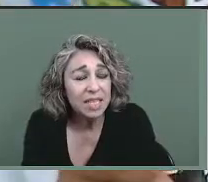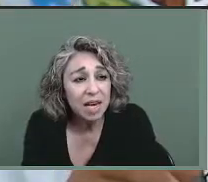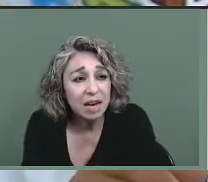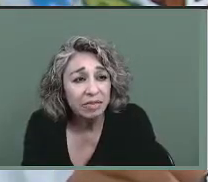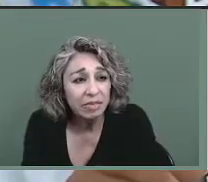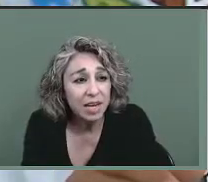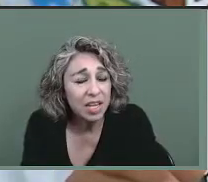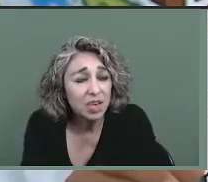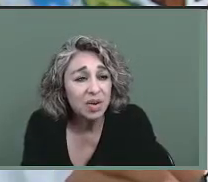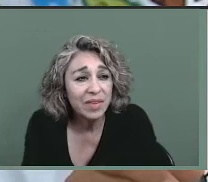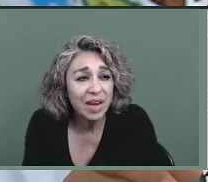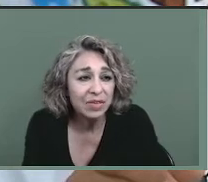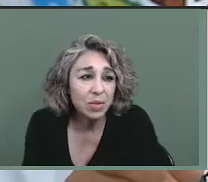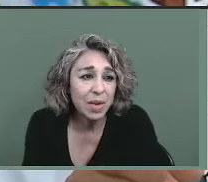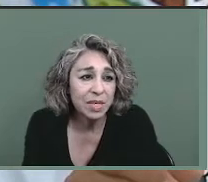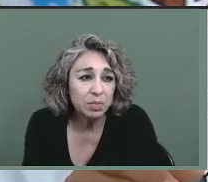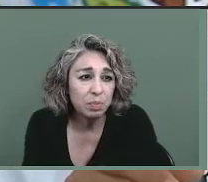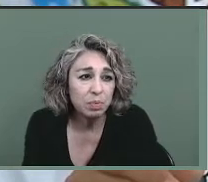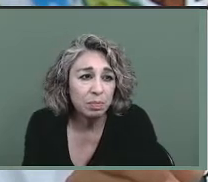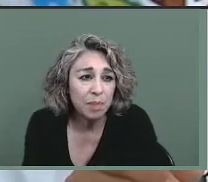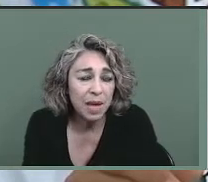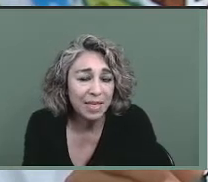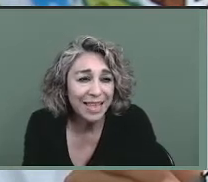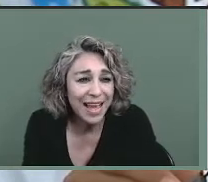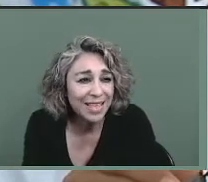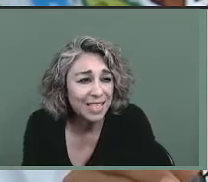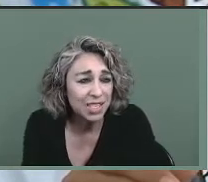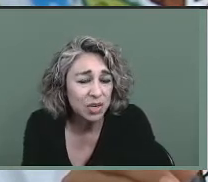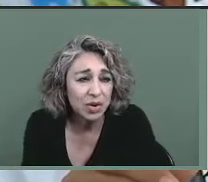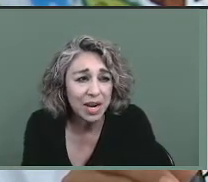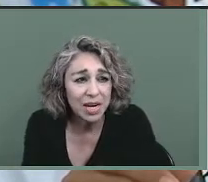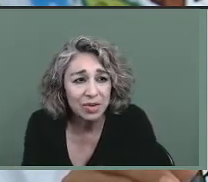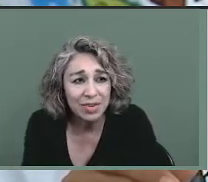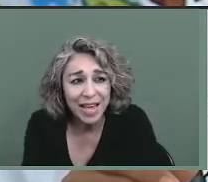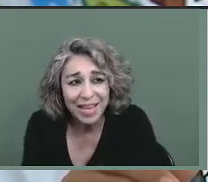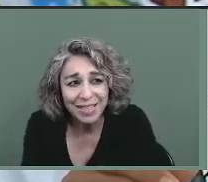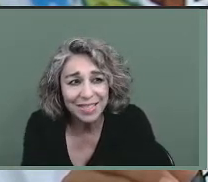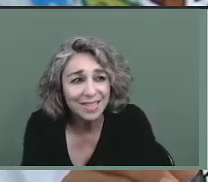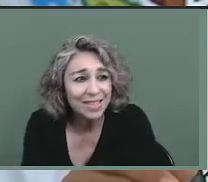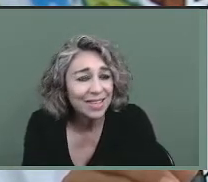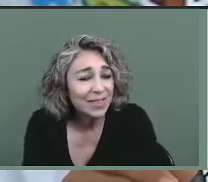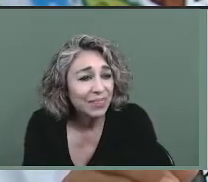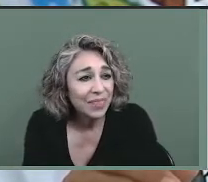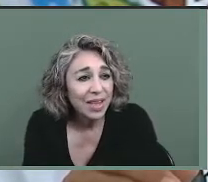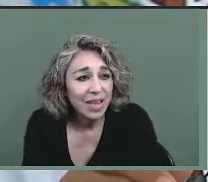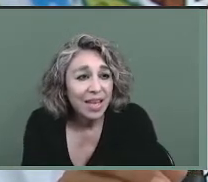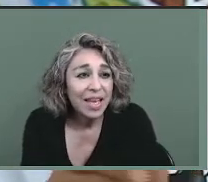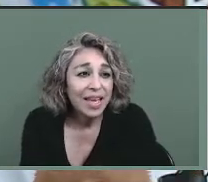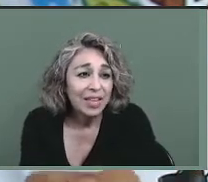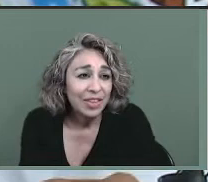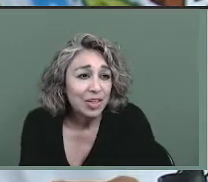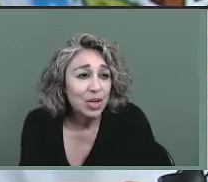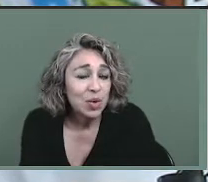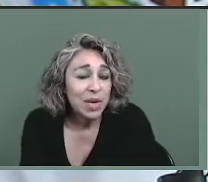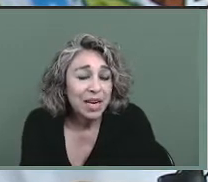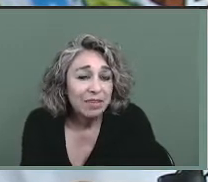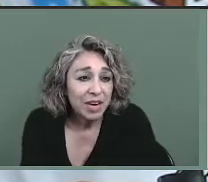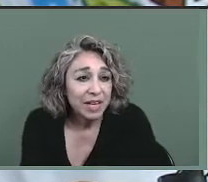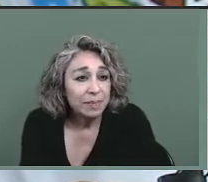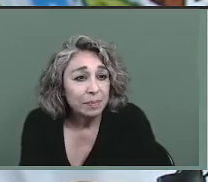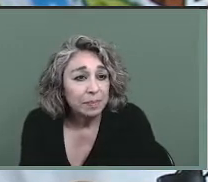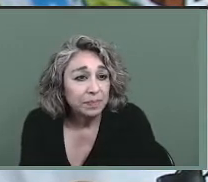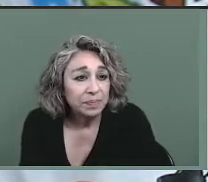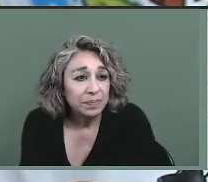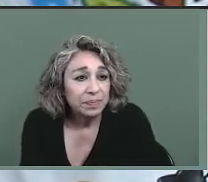is enough, and you don't even have to raise taxes nor create new taxes. There's no need for